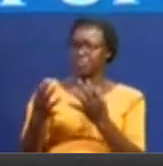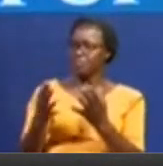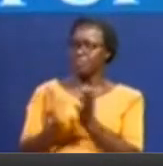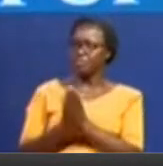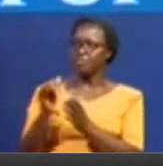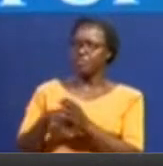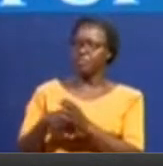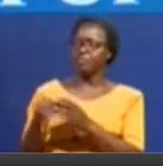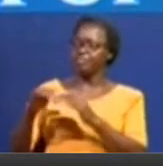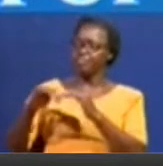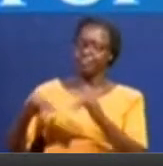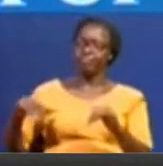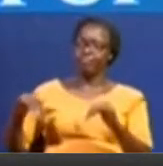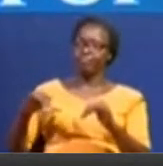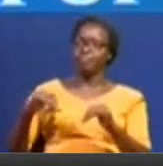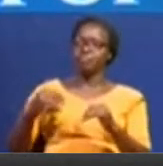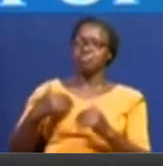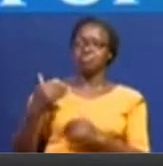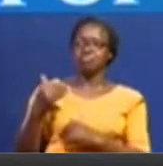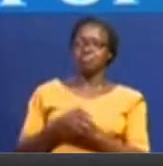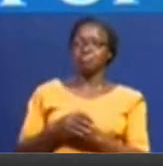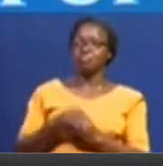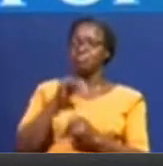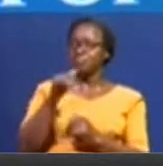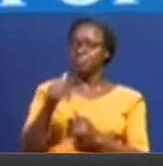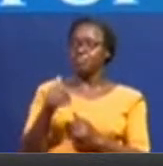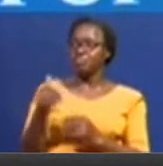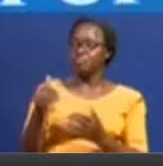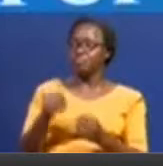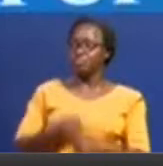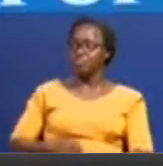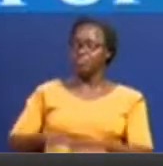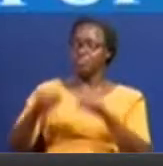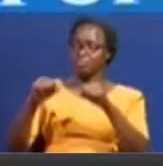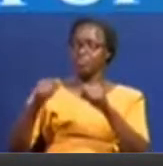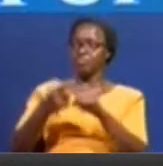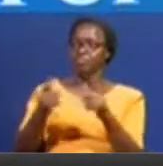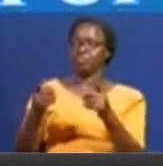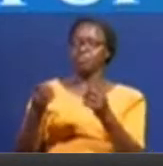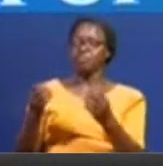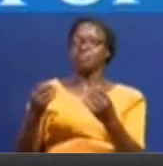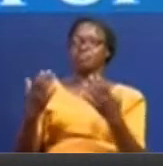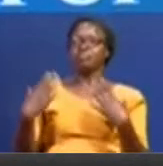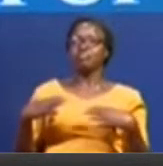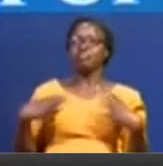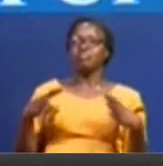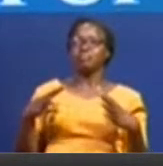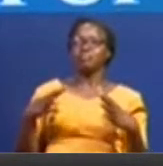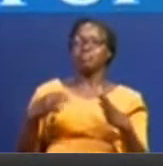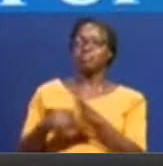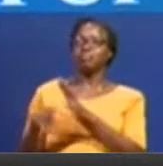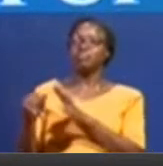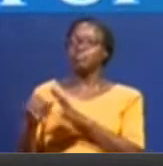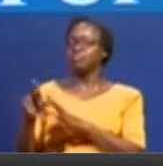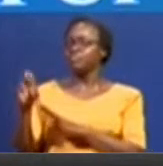within that space, I was not the employer, but there are so many people who are under USAID that